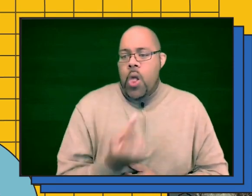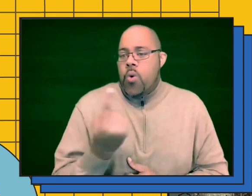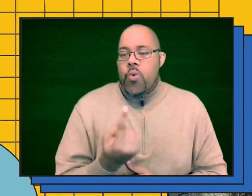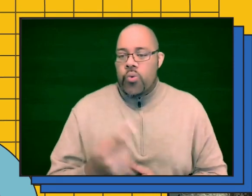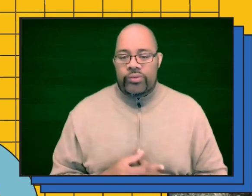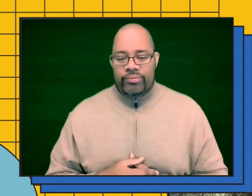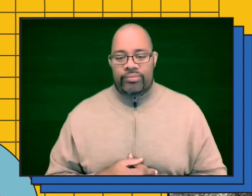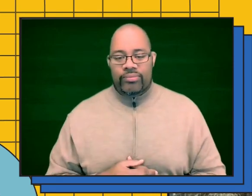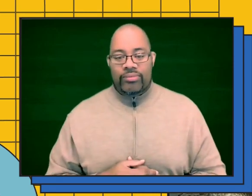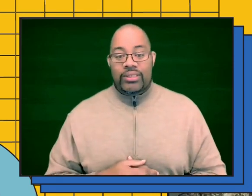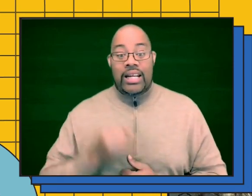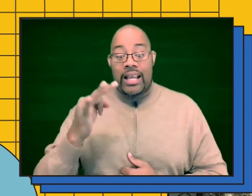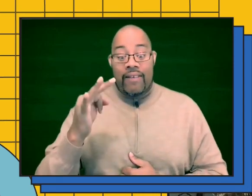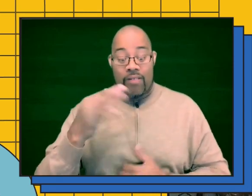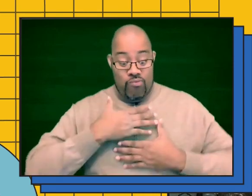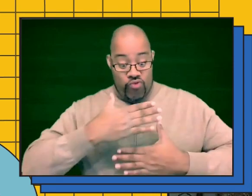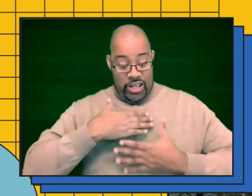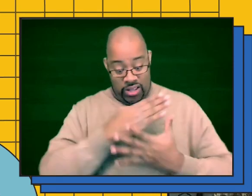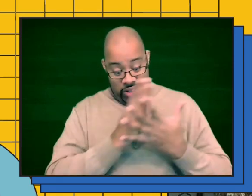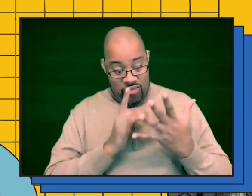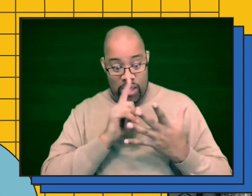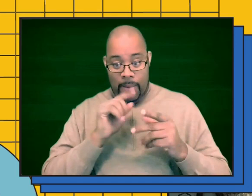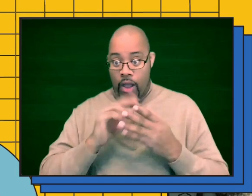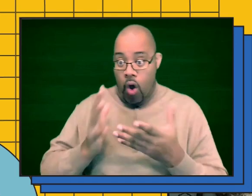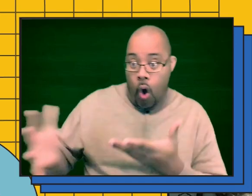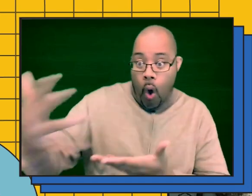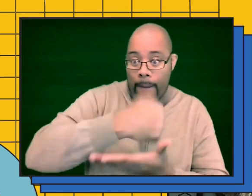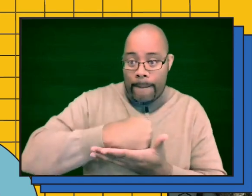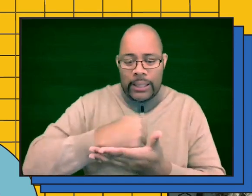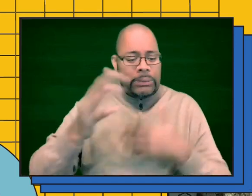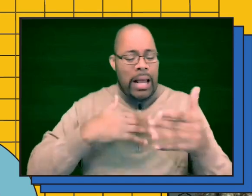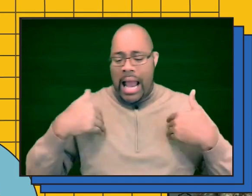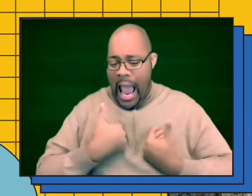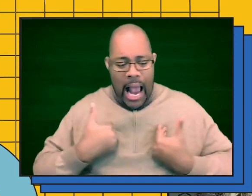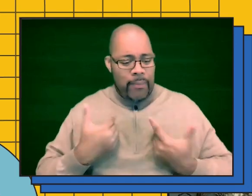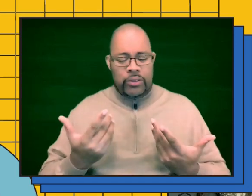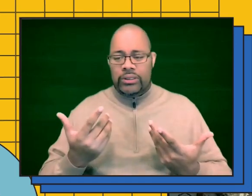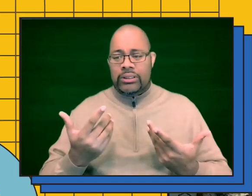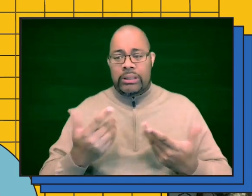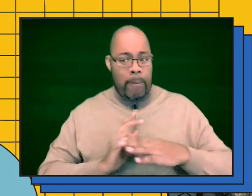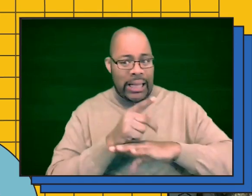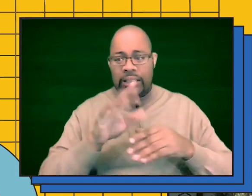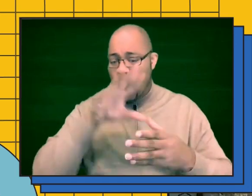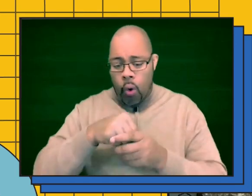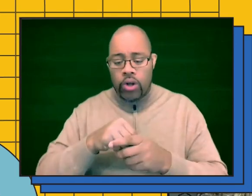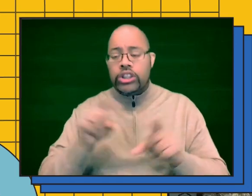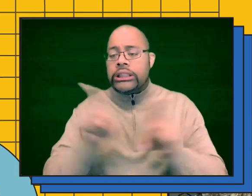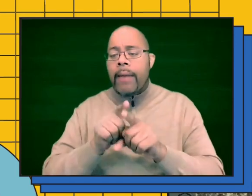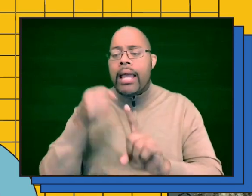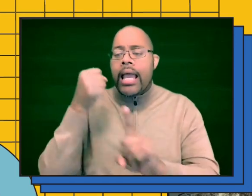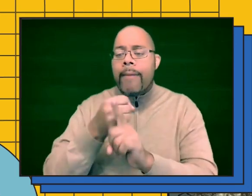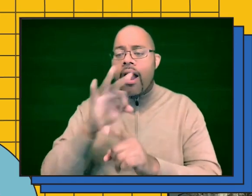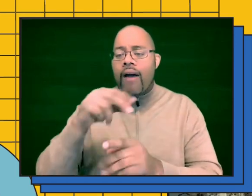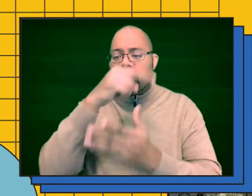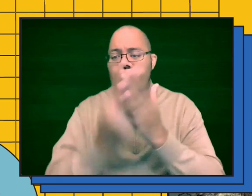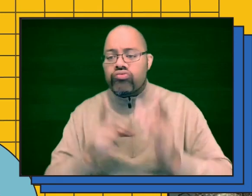not alone. And if the scale of breathing is collective, beyond species and sentience, so is the